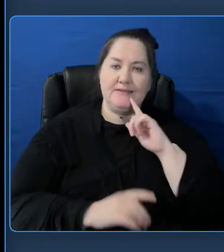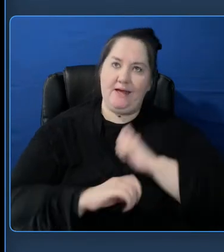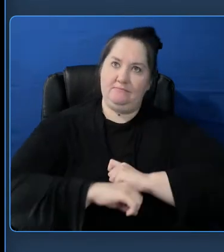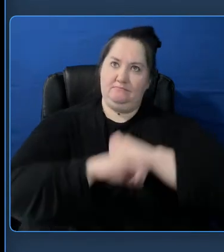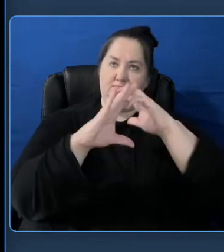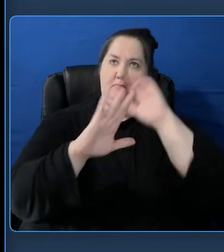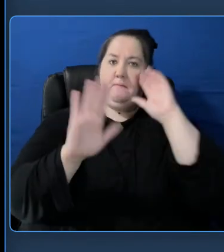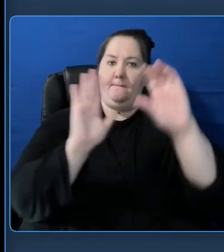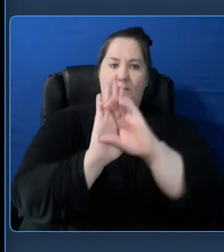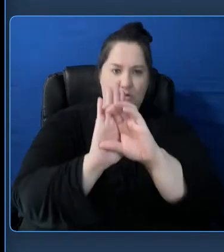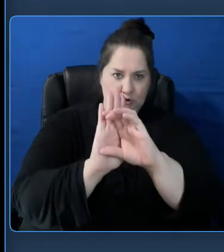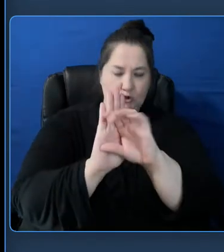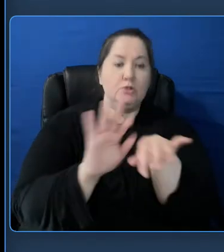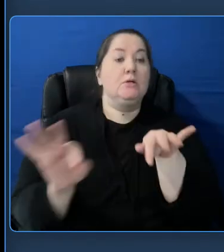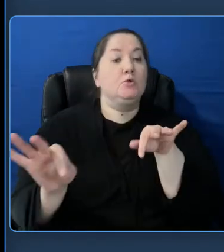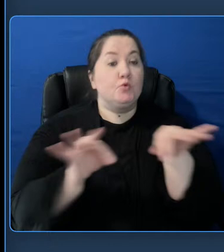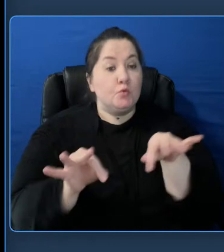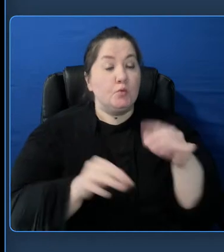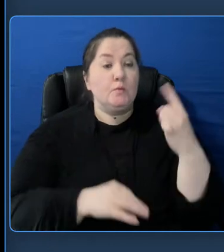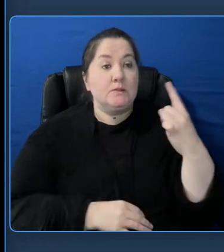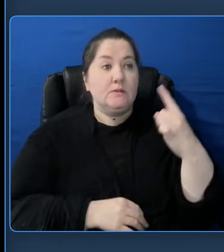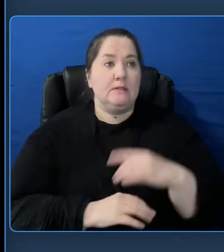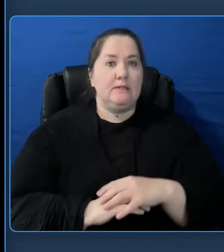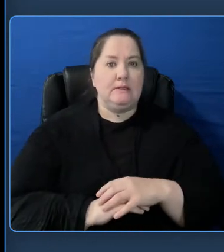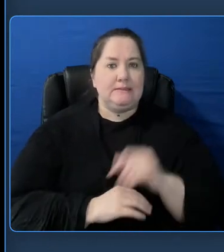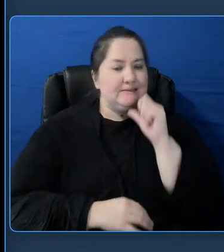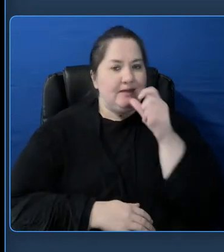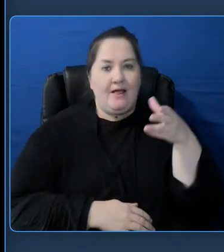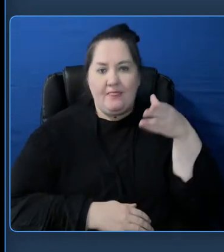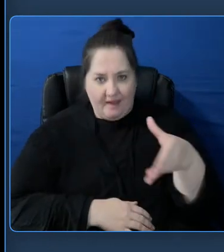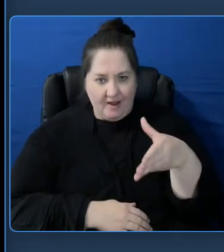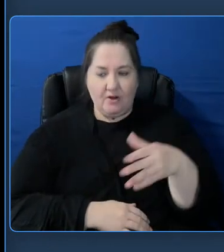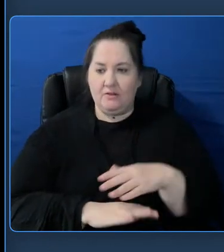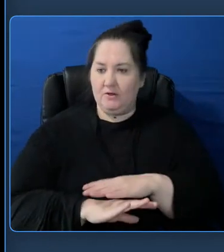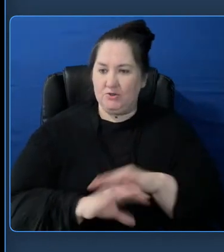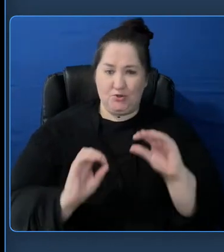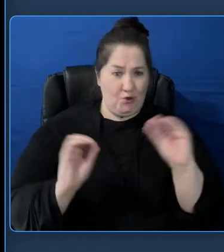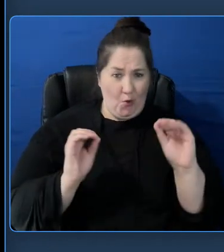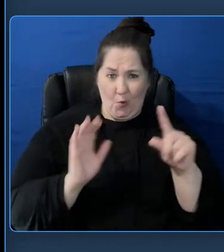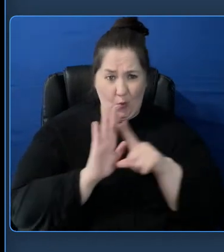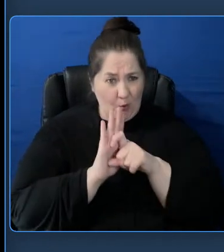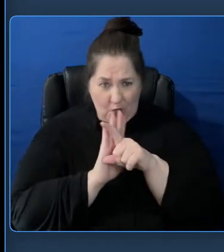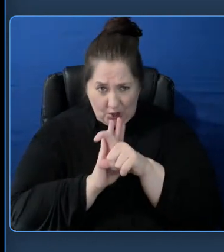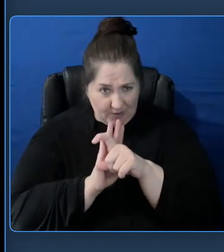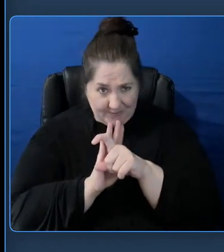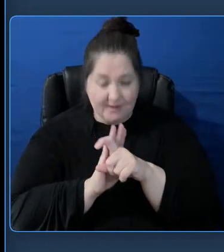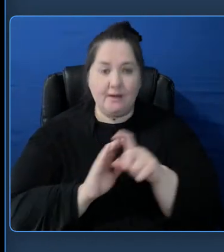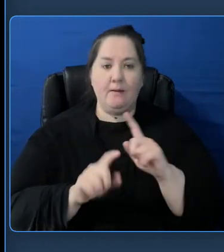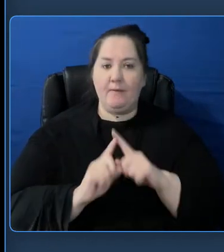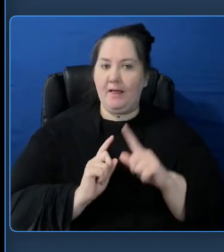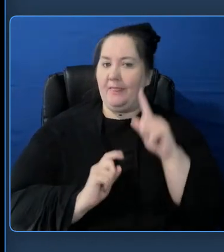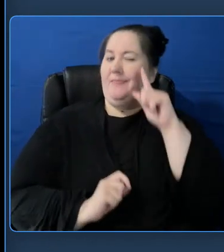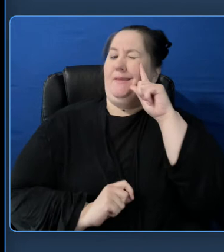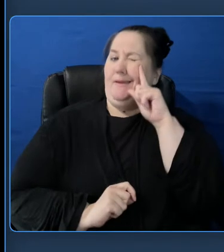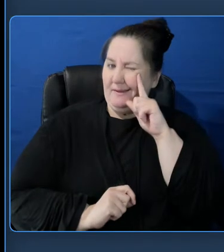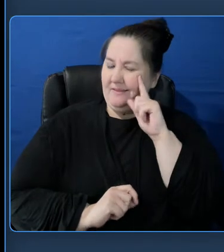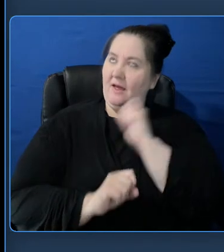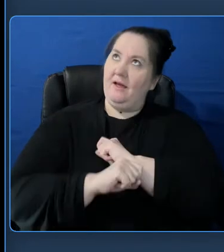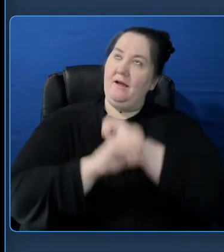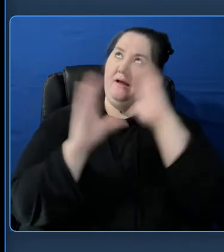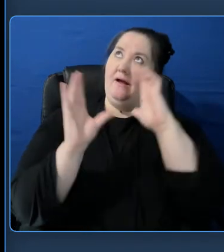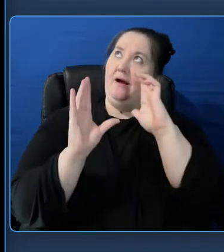Sometimes describing something that's not even there, there's no worm there. But alluding to that